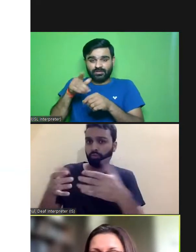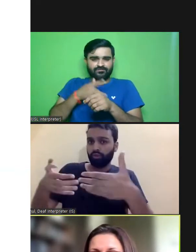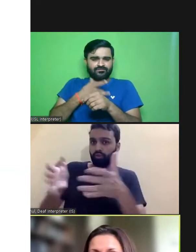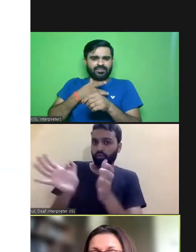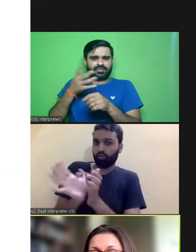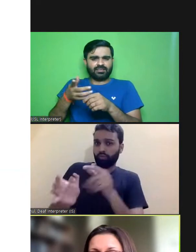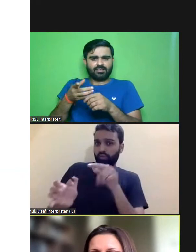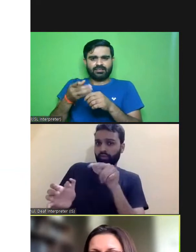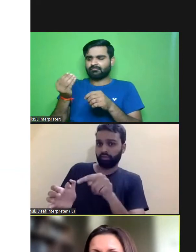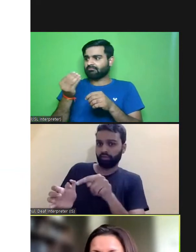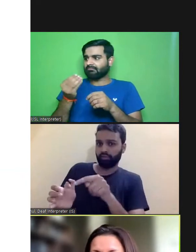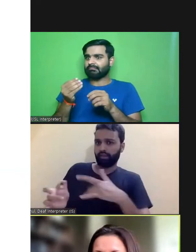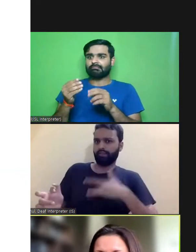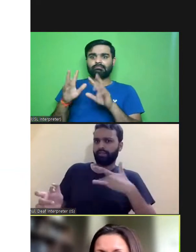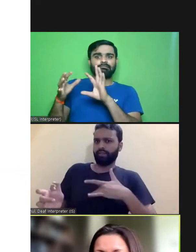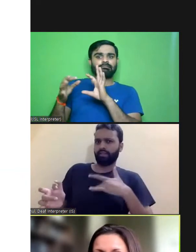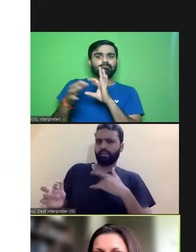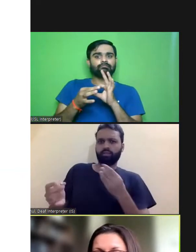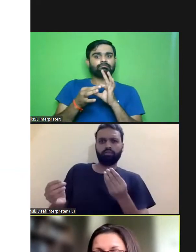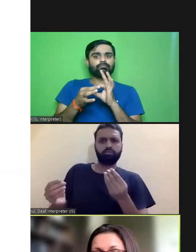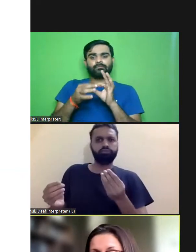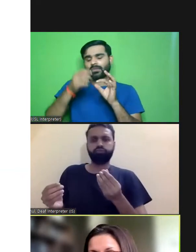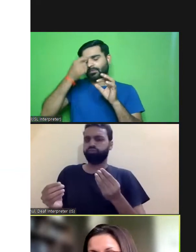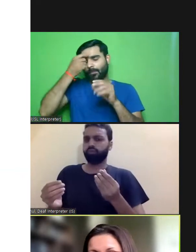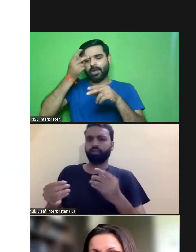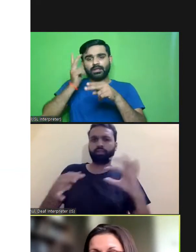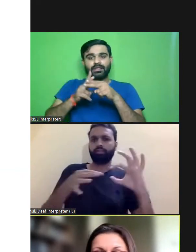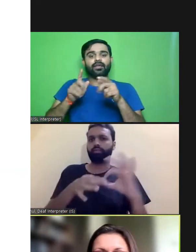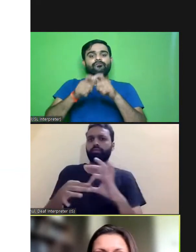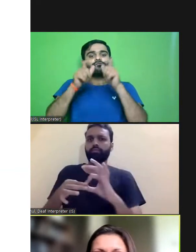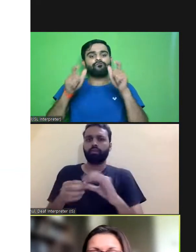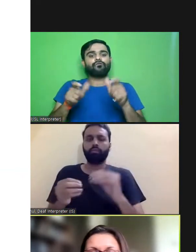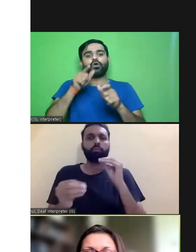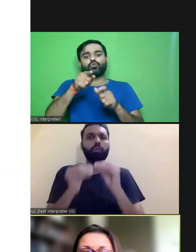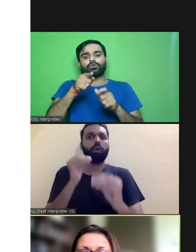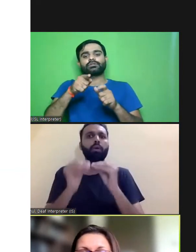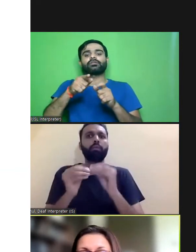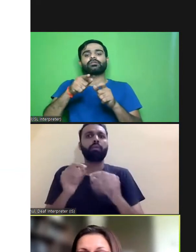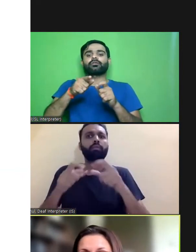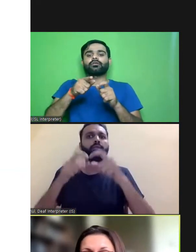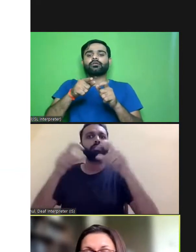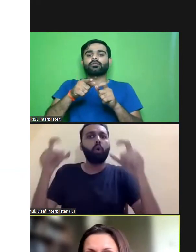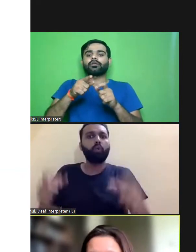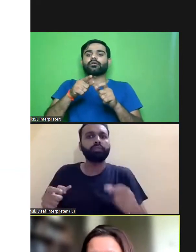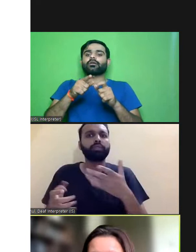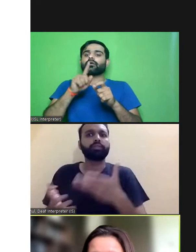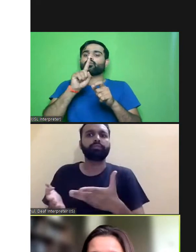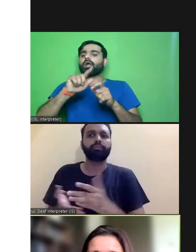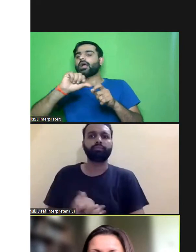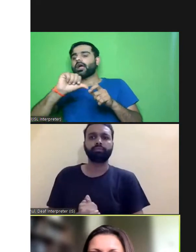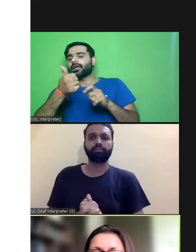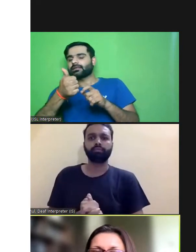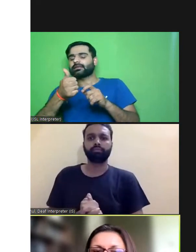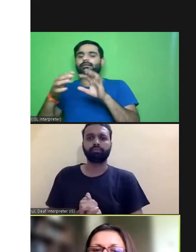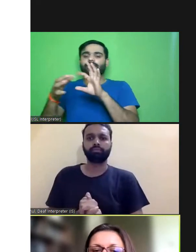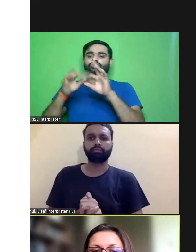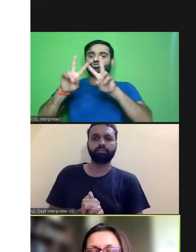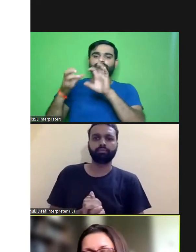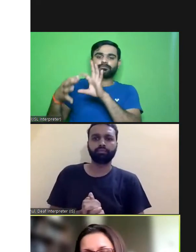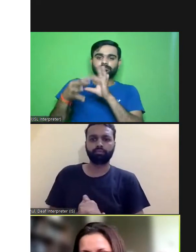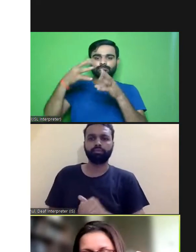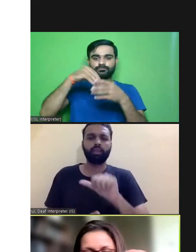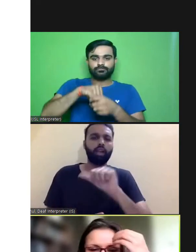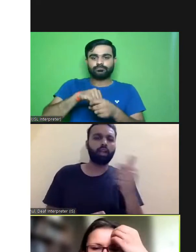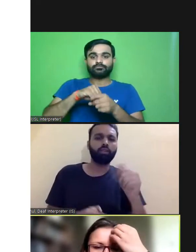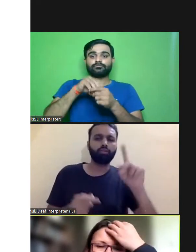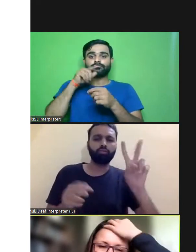that is really irrelevant as a snack can become the reason of dying of one of their sons. So if you read